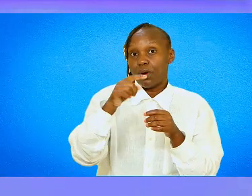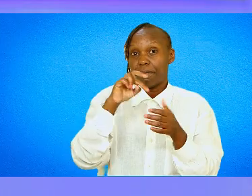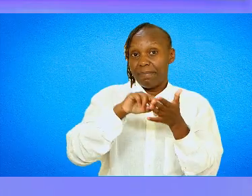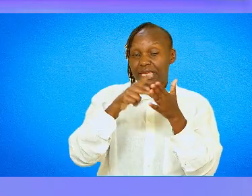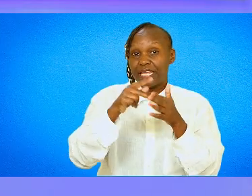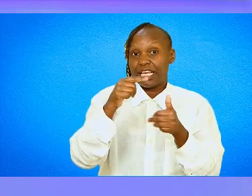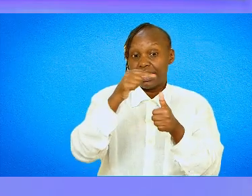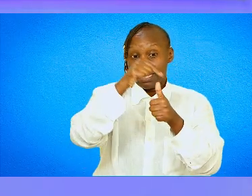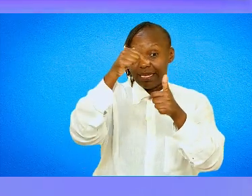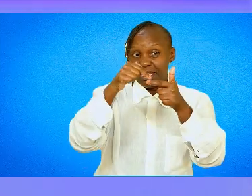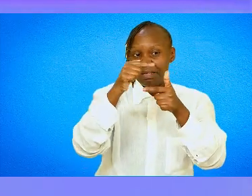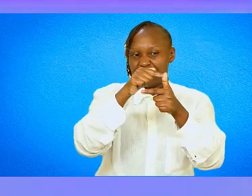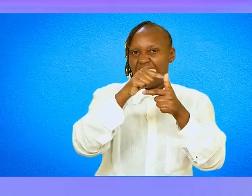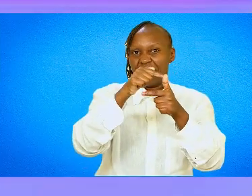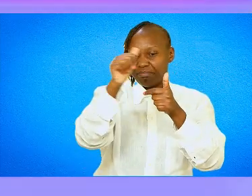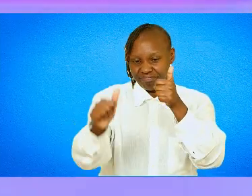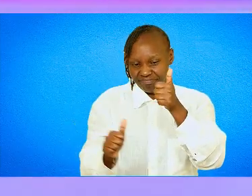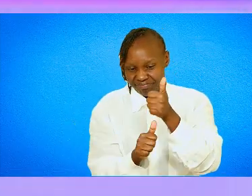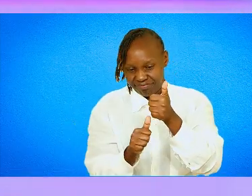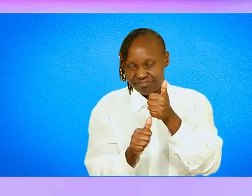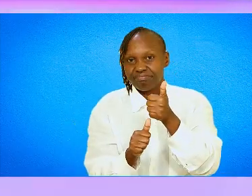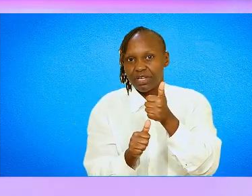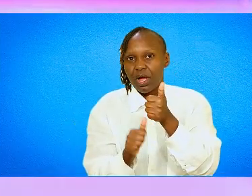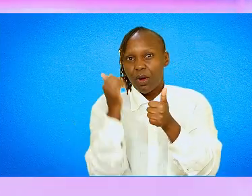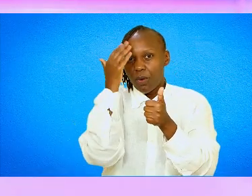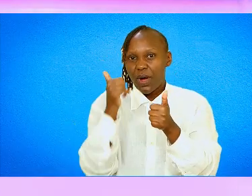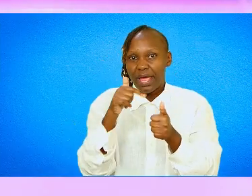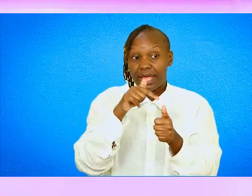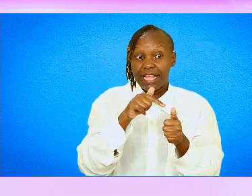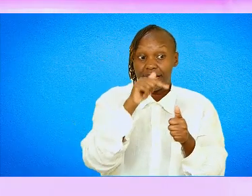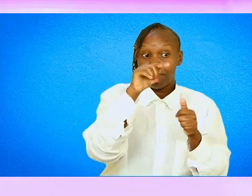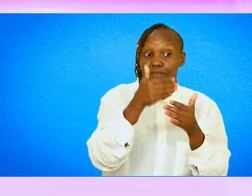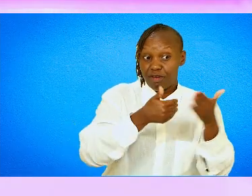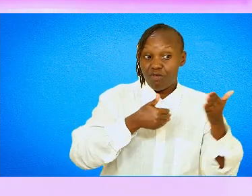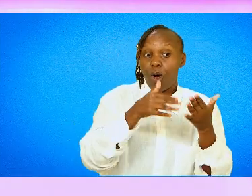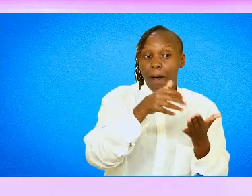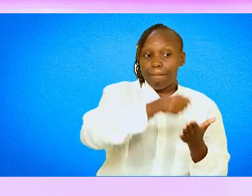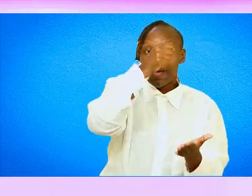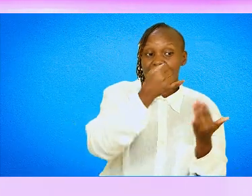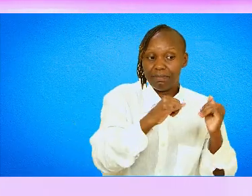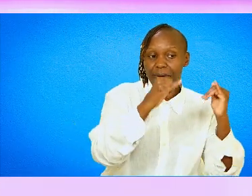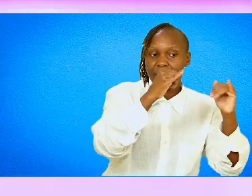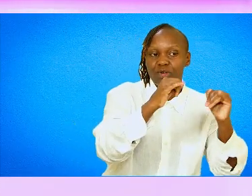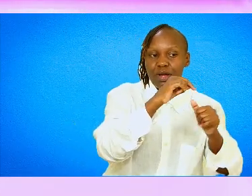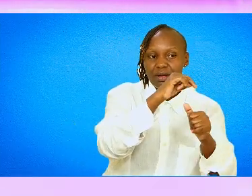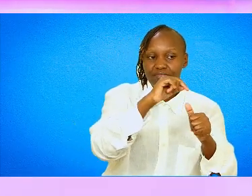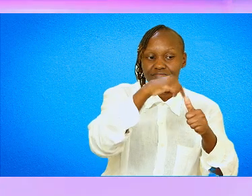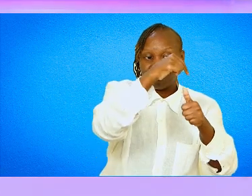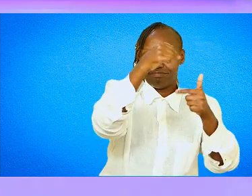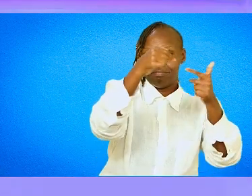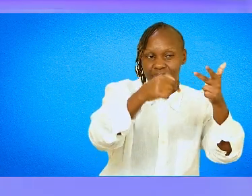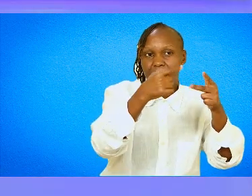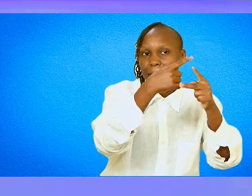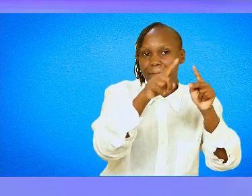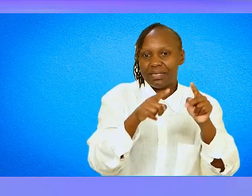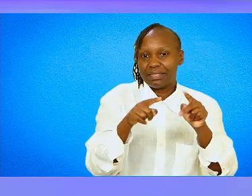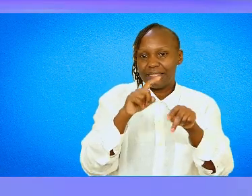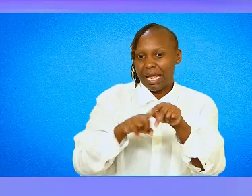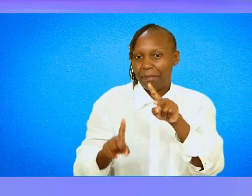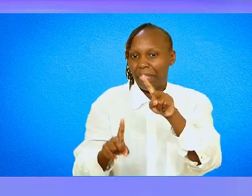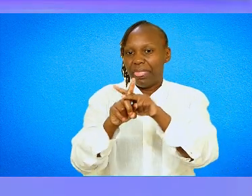reprioritization, where priorities identified during budget implementation are altered.